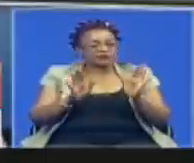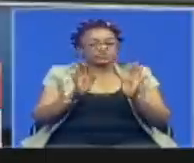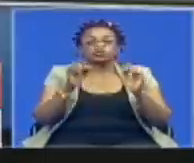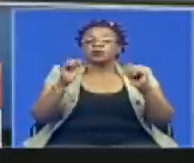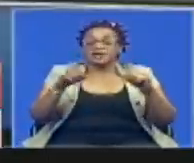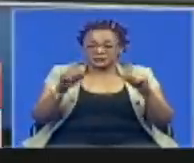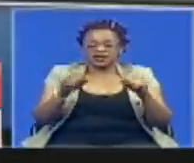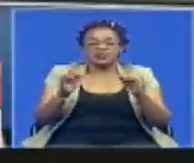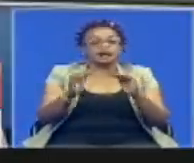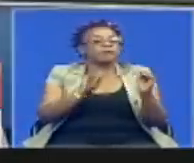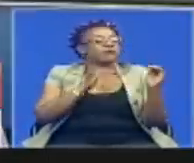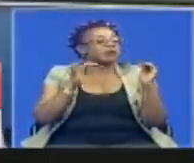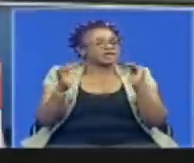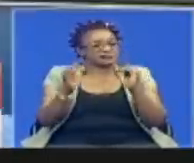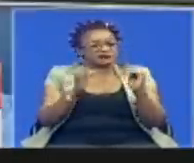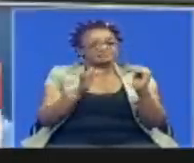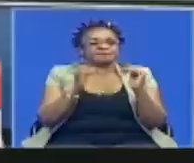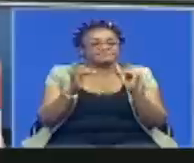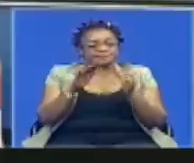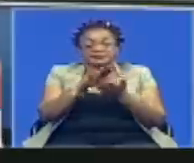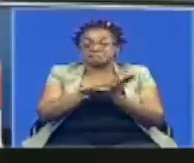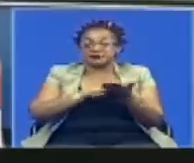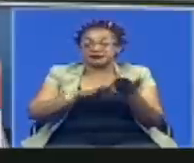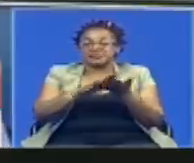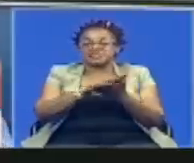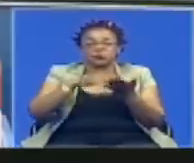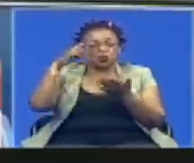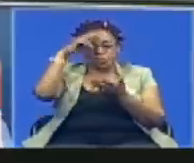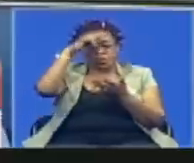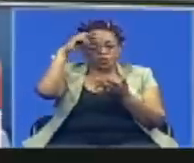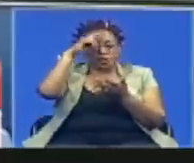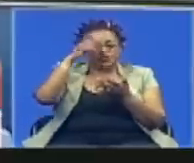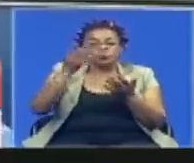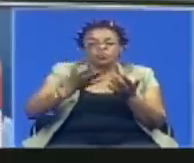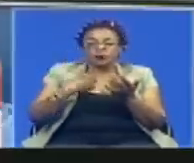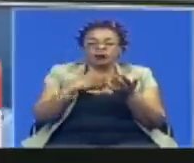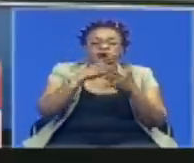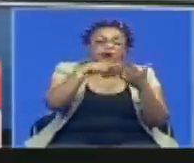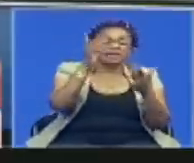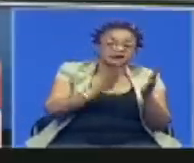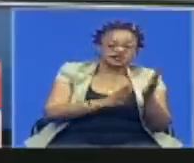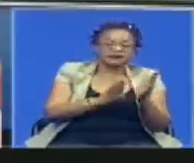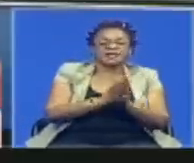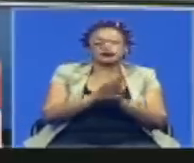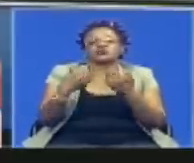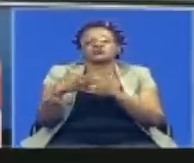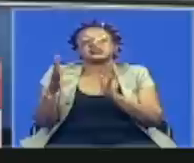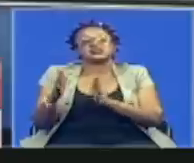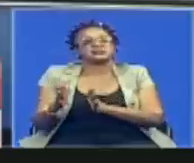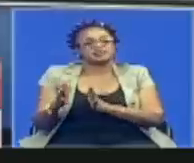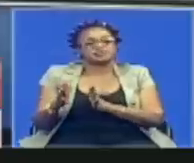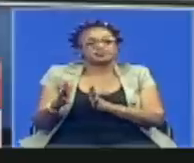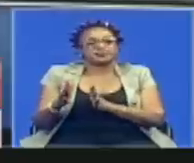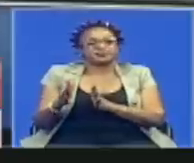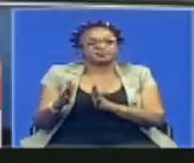that democracy is based on the game theory, where there will be winners and there will be losers. Unless we are